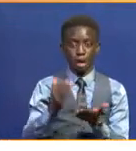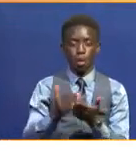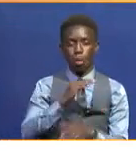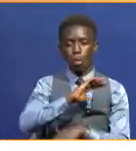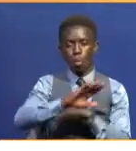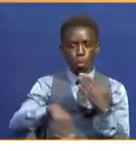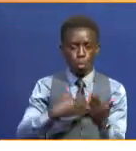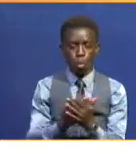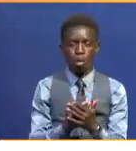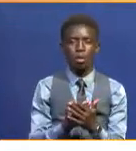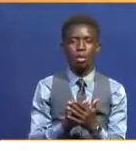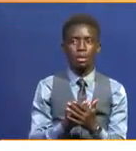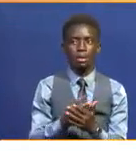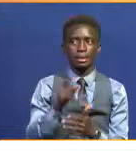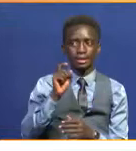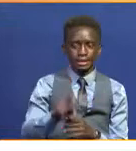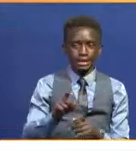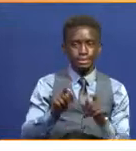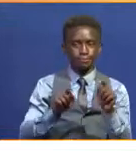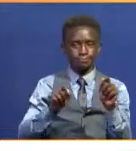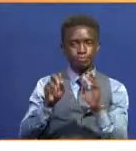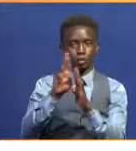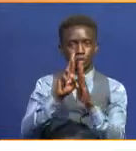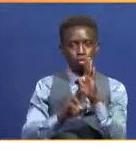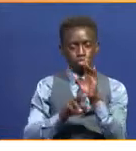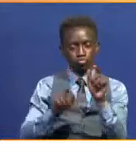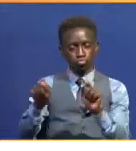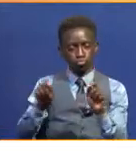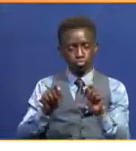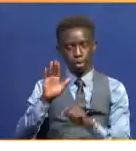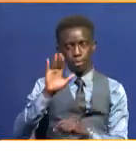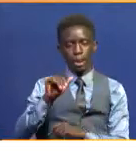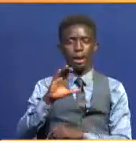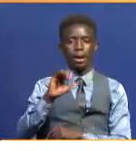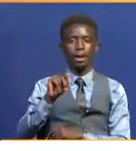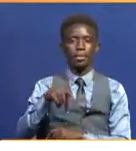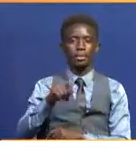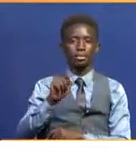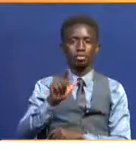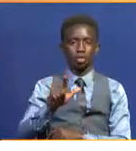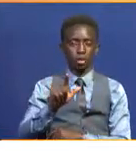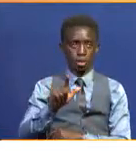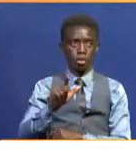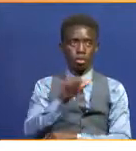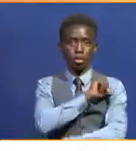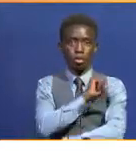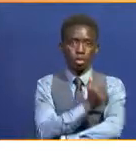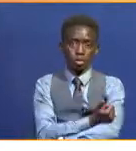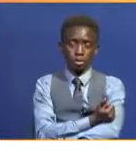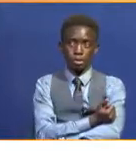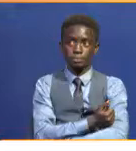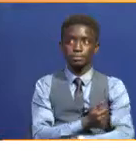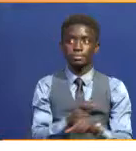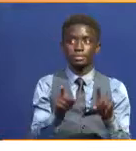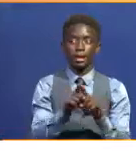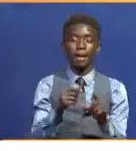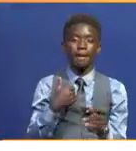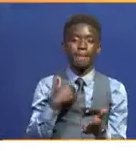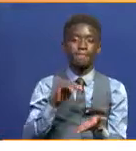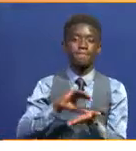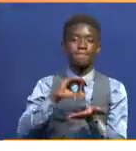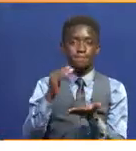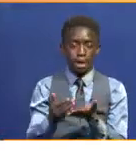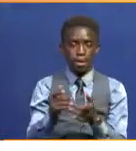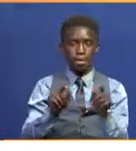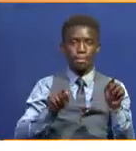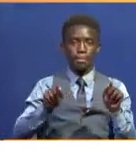be are regulated by the Capital Markets Authority, and they have a governance framework where you have the fund manager who is the one